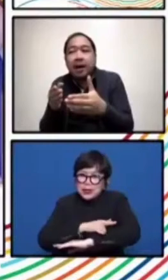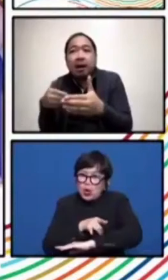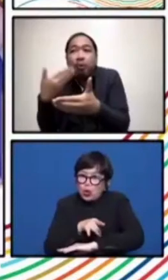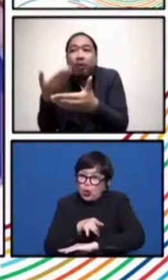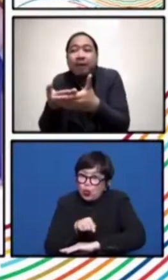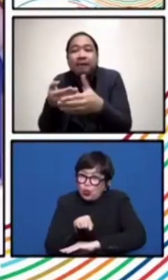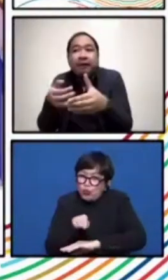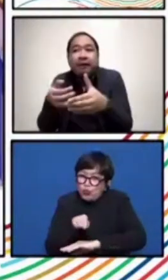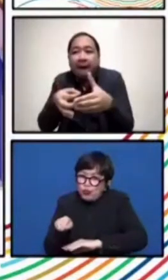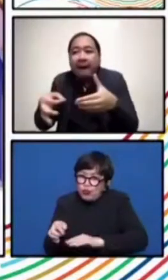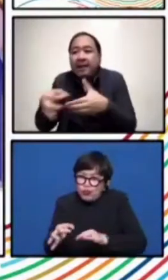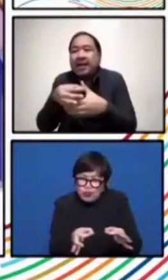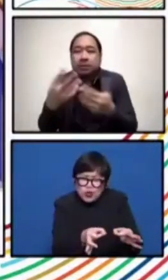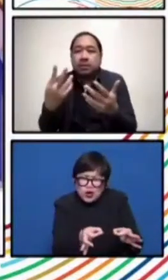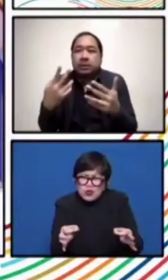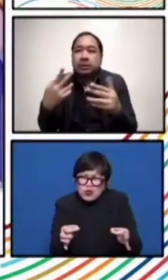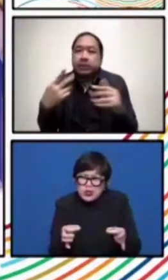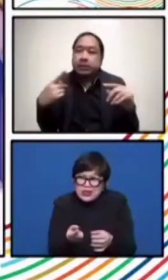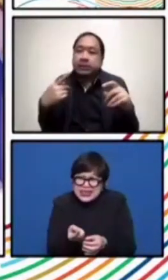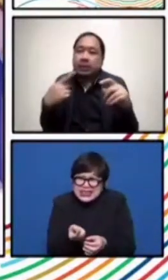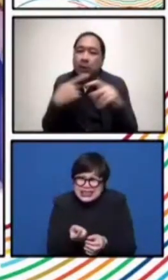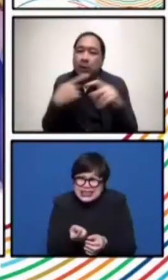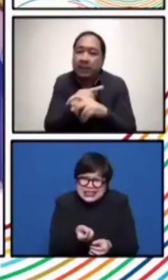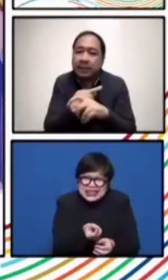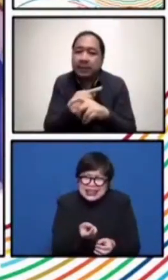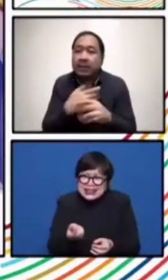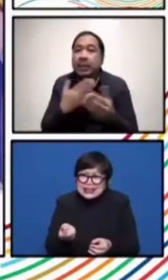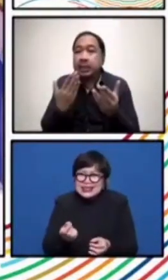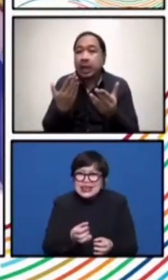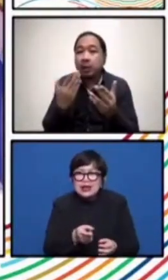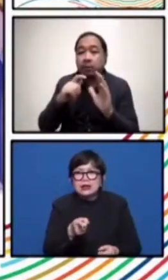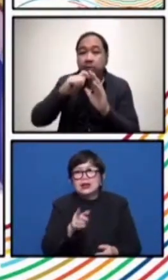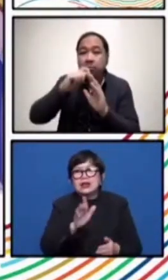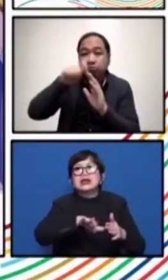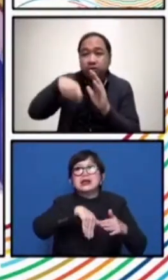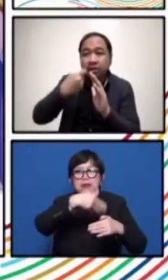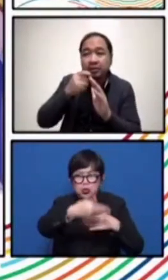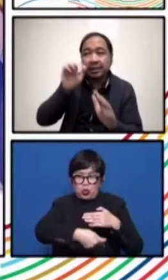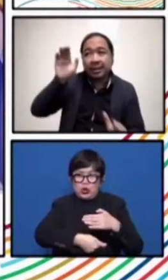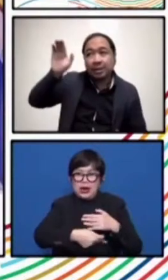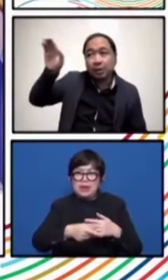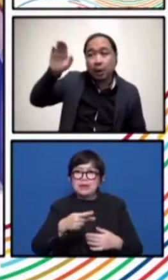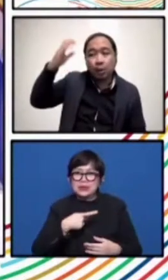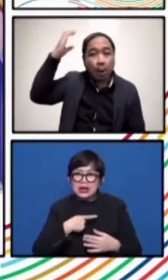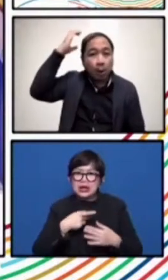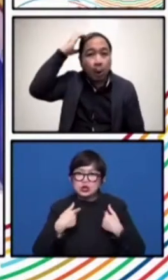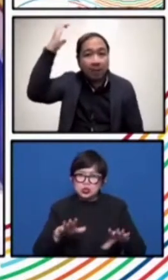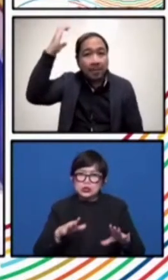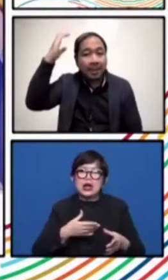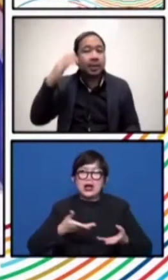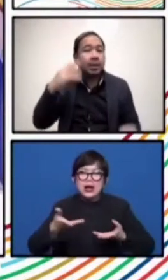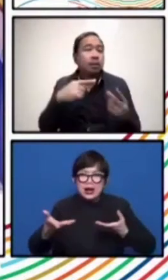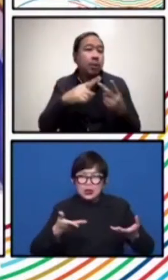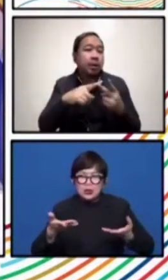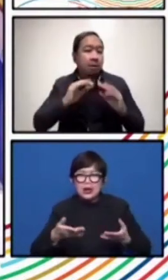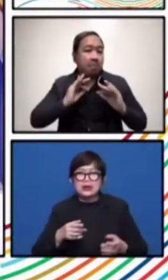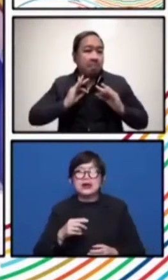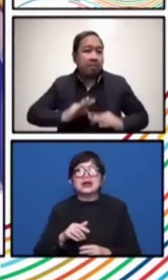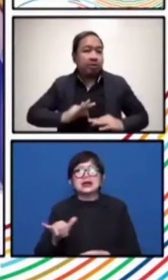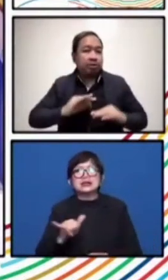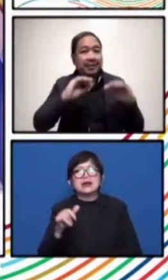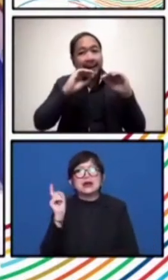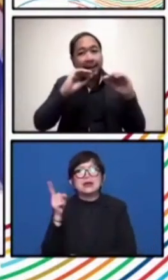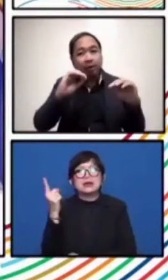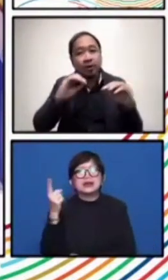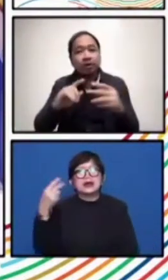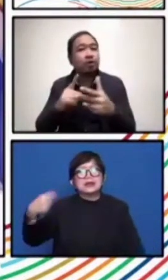we are now working on from government level working with the tourism industry and working with the Ministry of Education and I hope in the